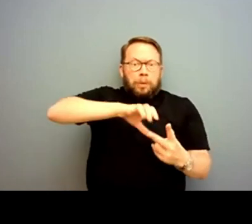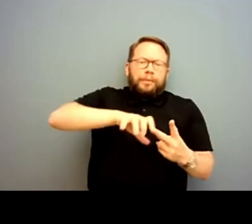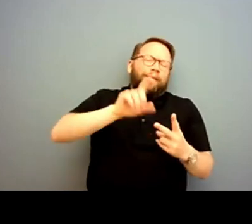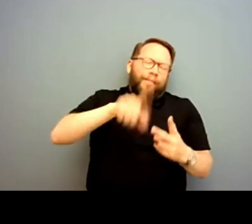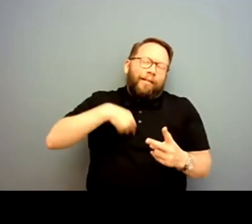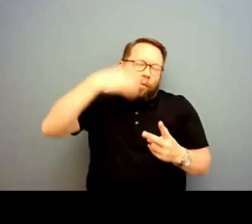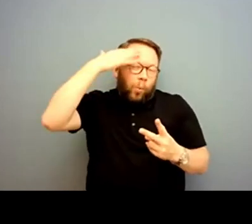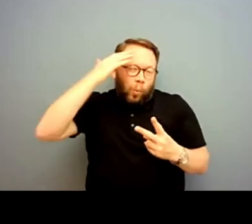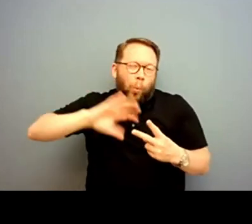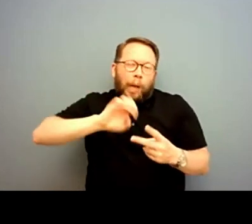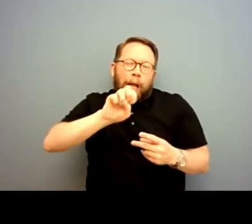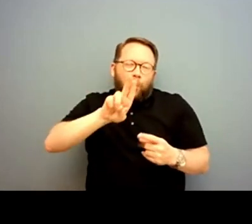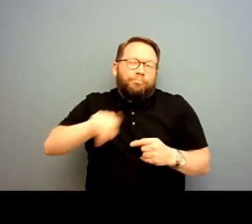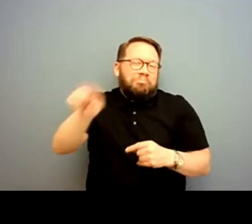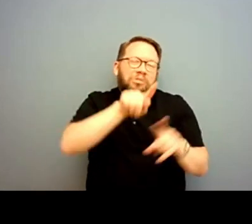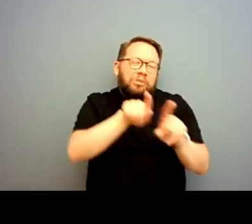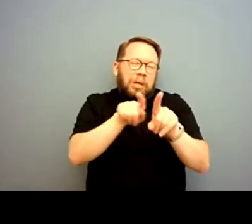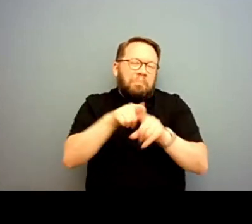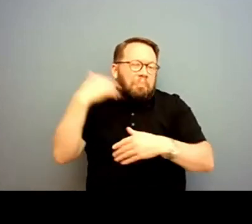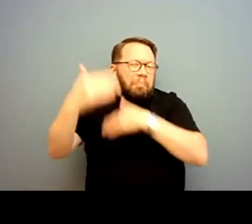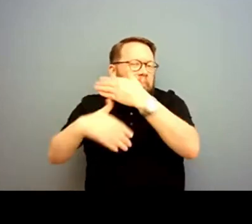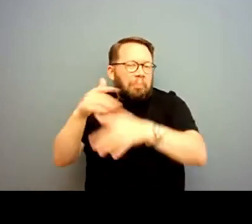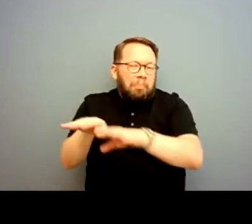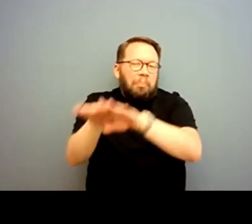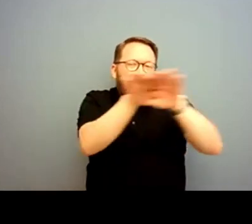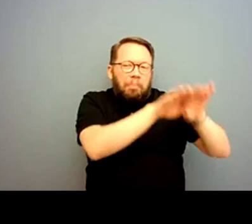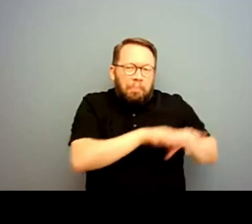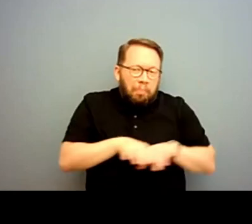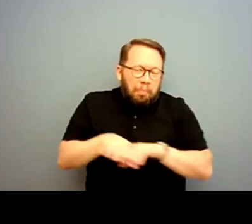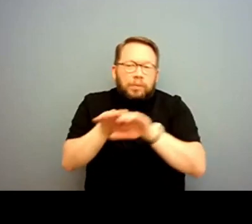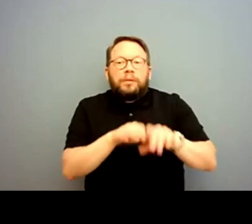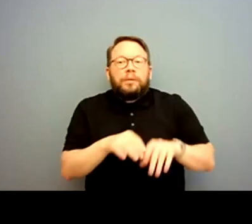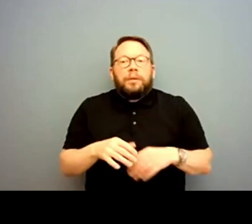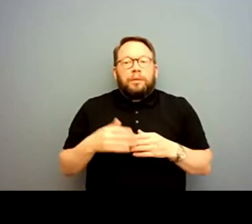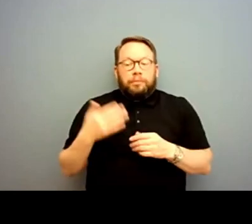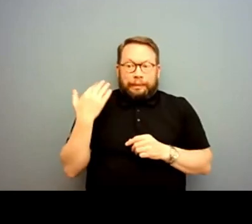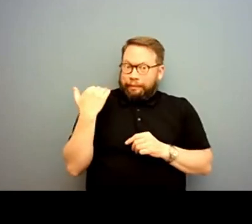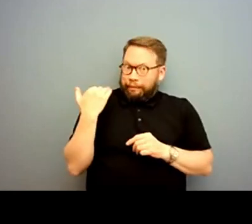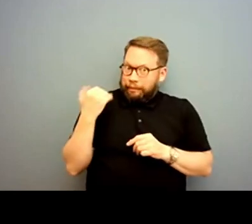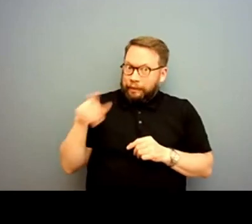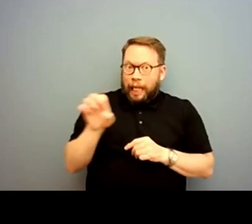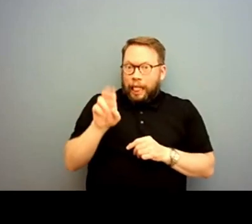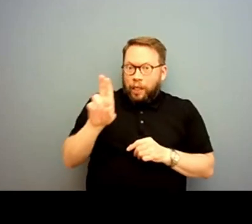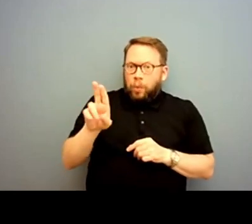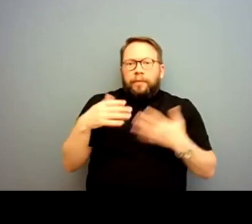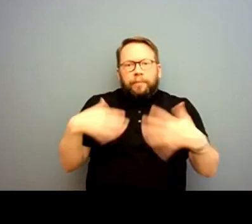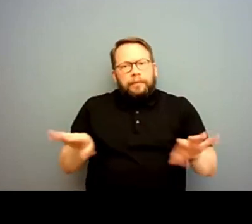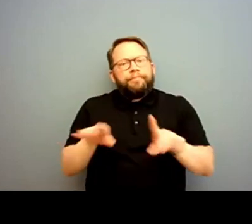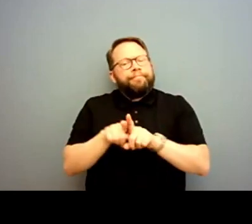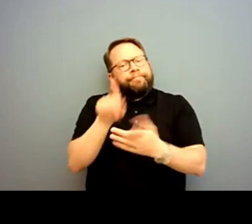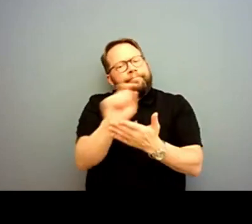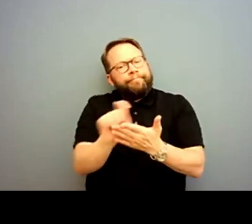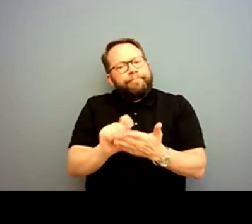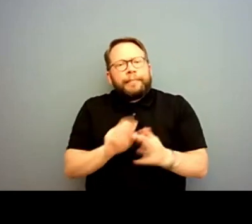3 months ago, the UN system has produced a world report on the rights of older persons, which is